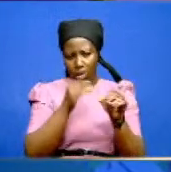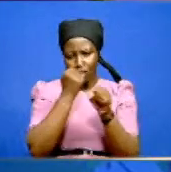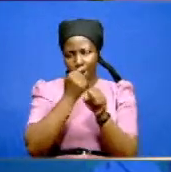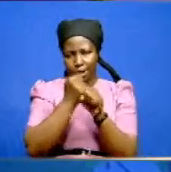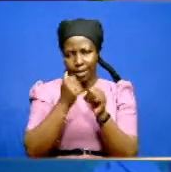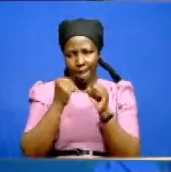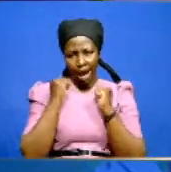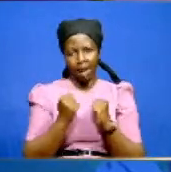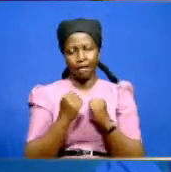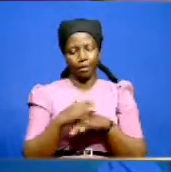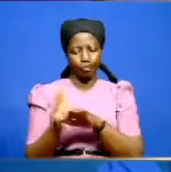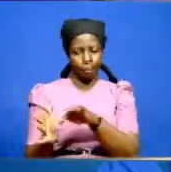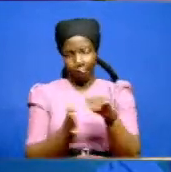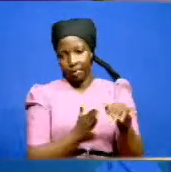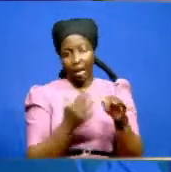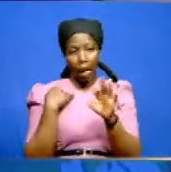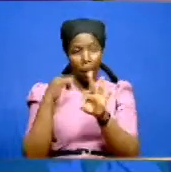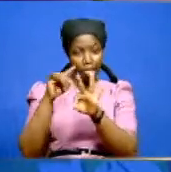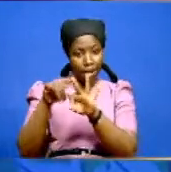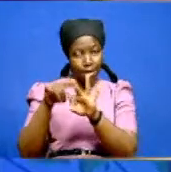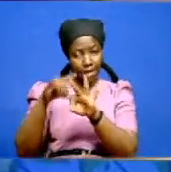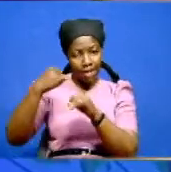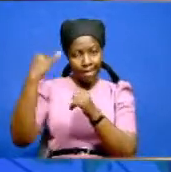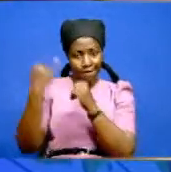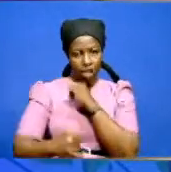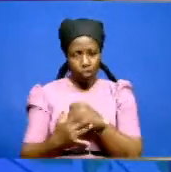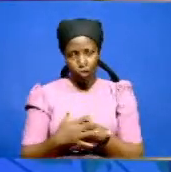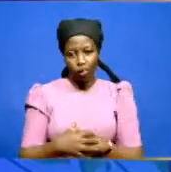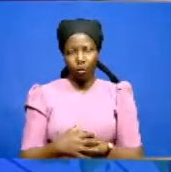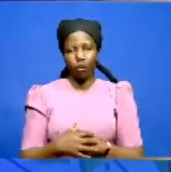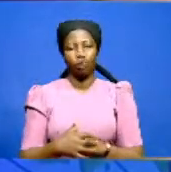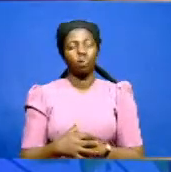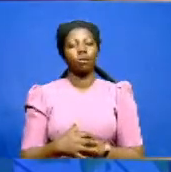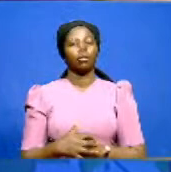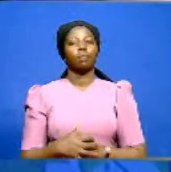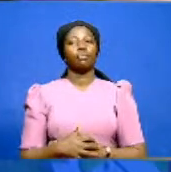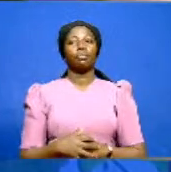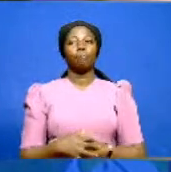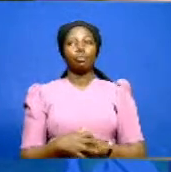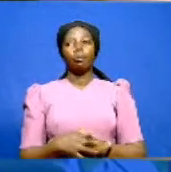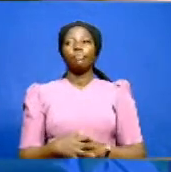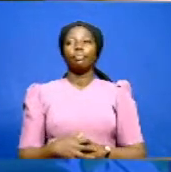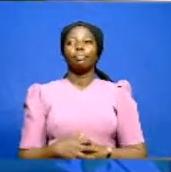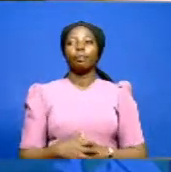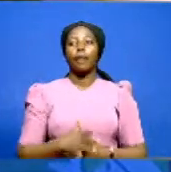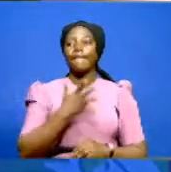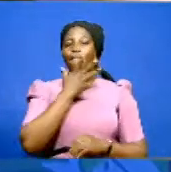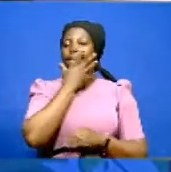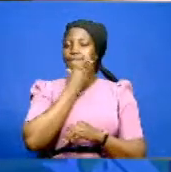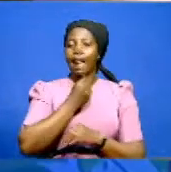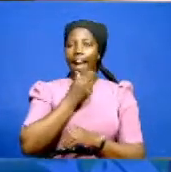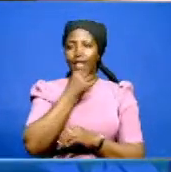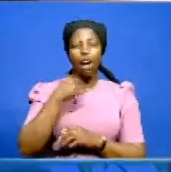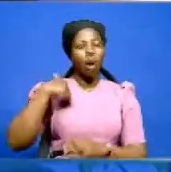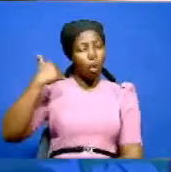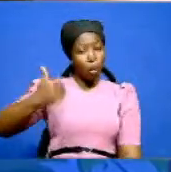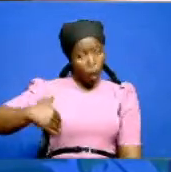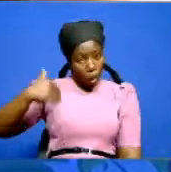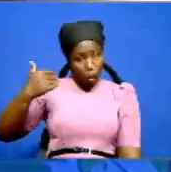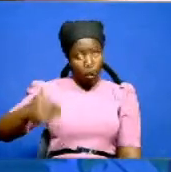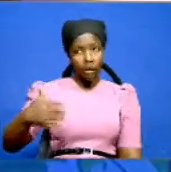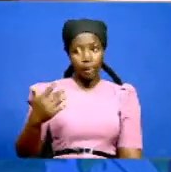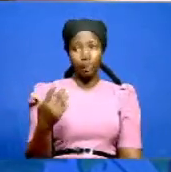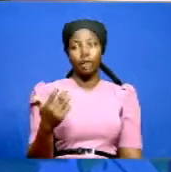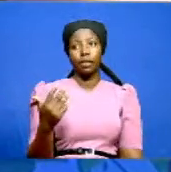third, and for now, the final one that I am going to mention, that Dad always